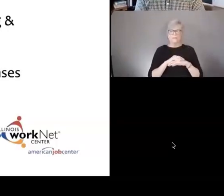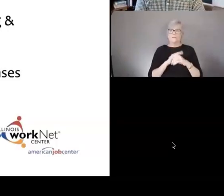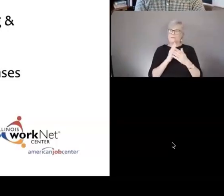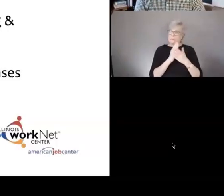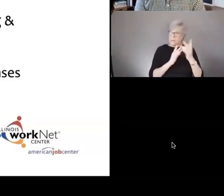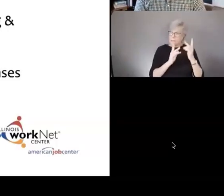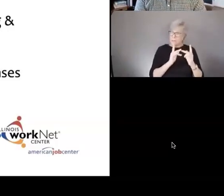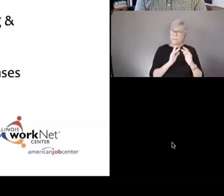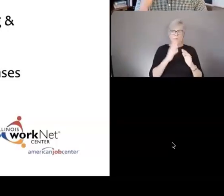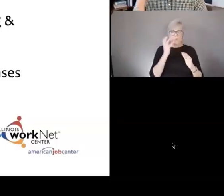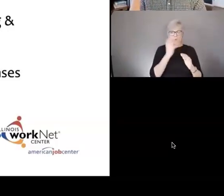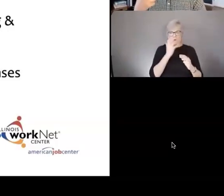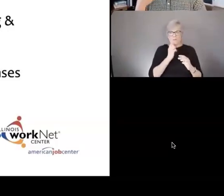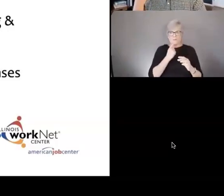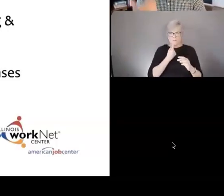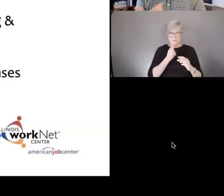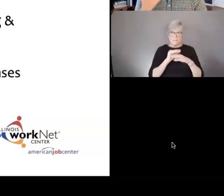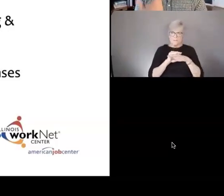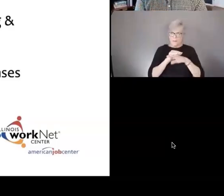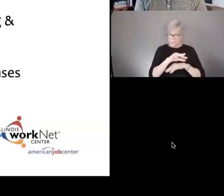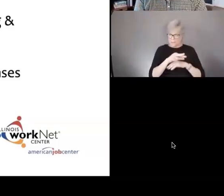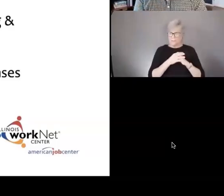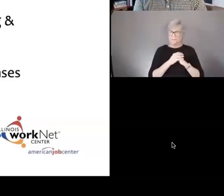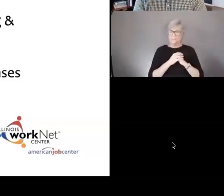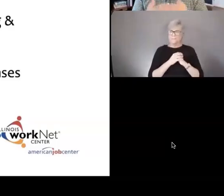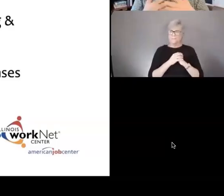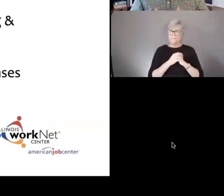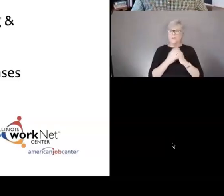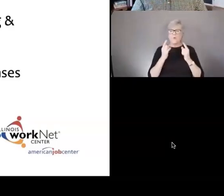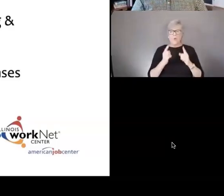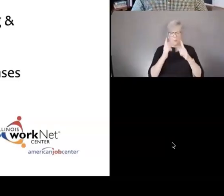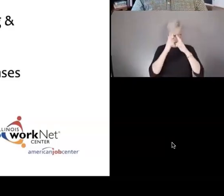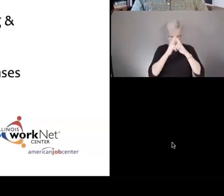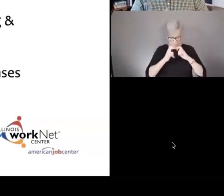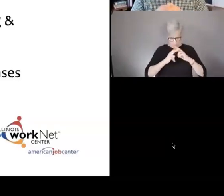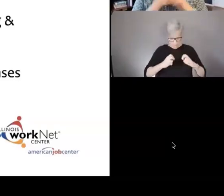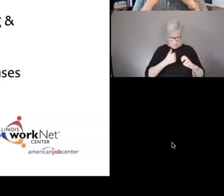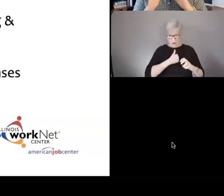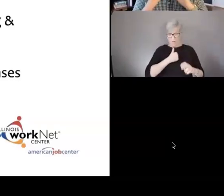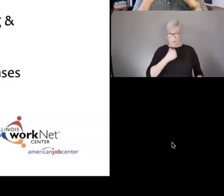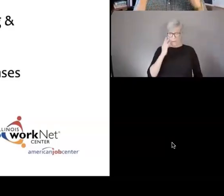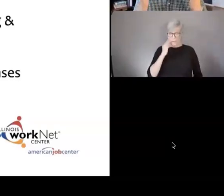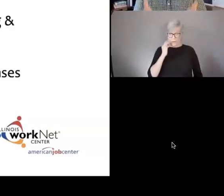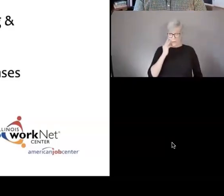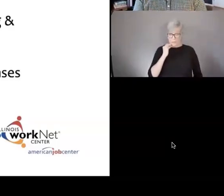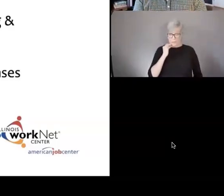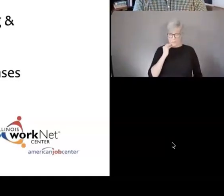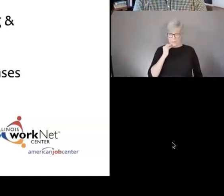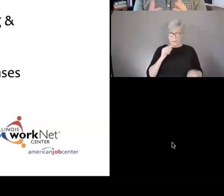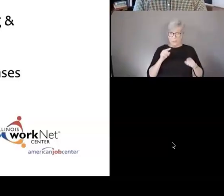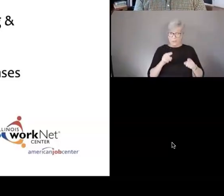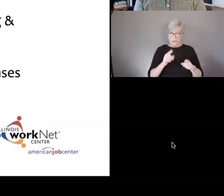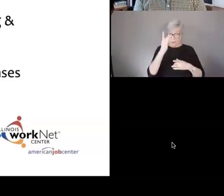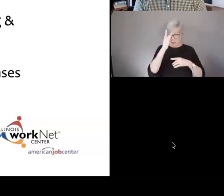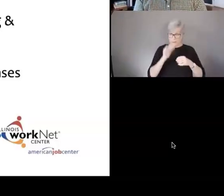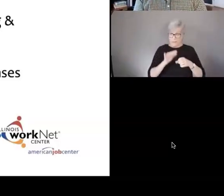significantly or greatly impacted. And so as we think about our own experience during this pandemic, I want you to be able to transfer that